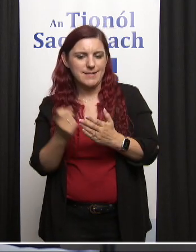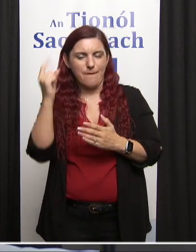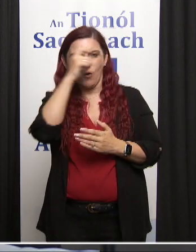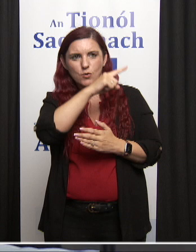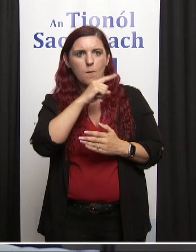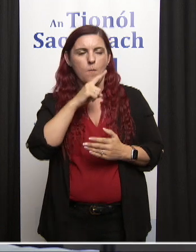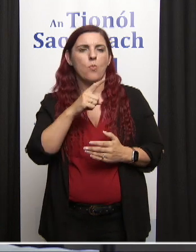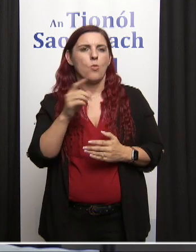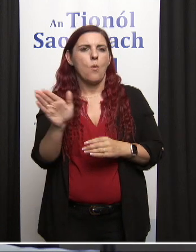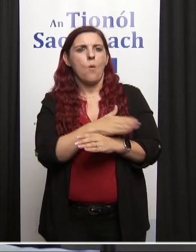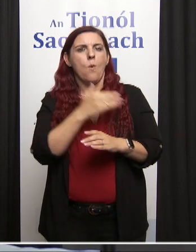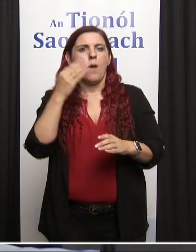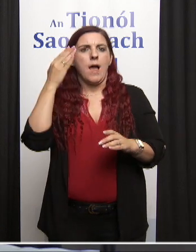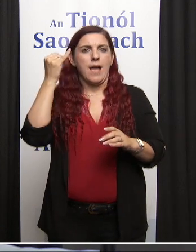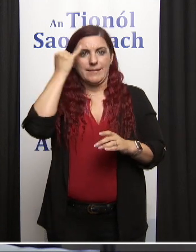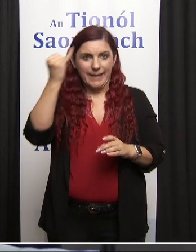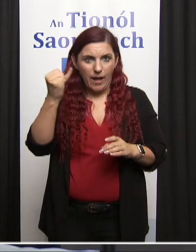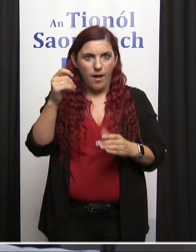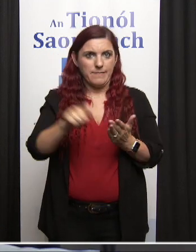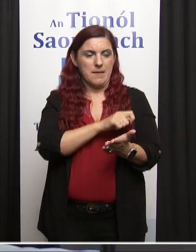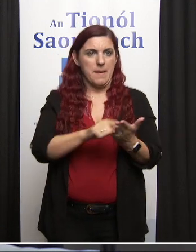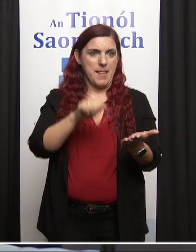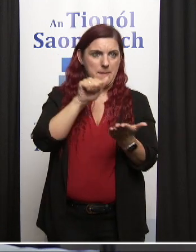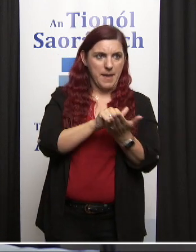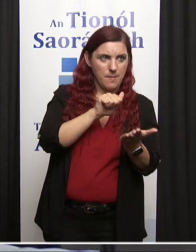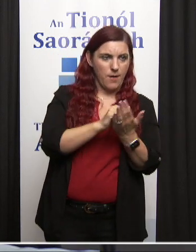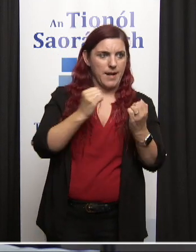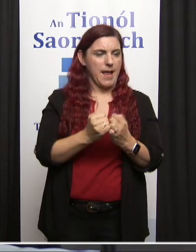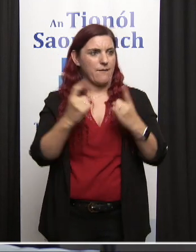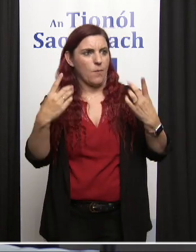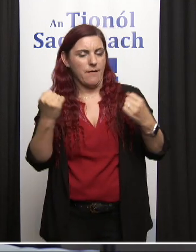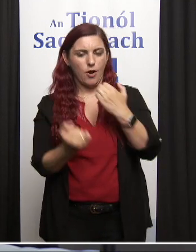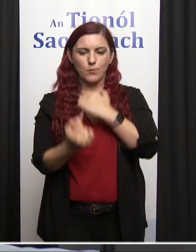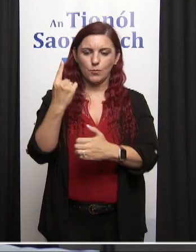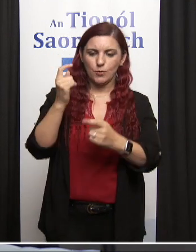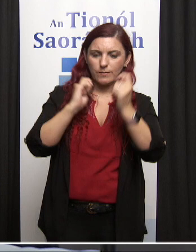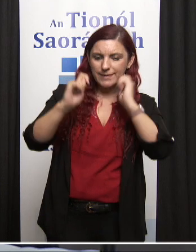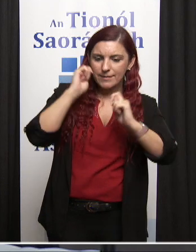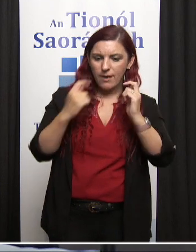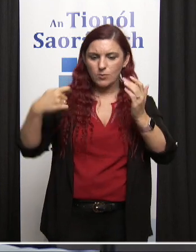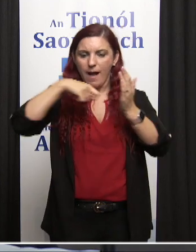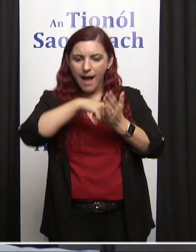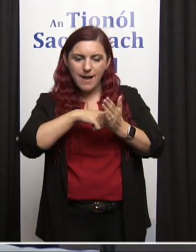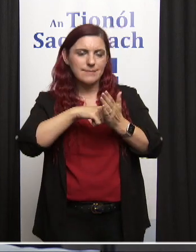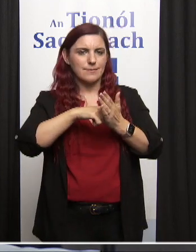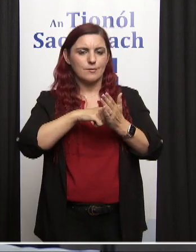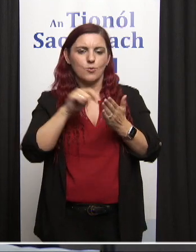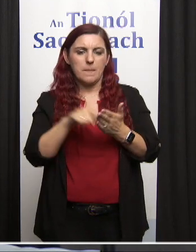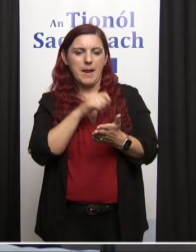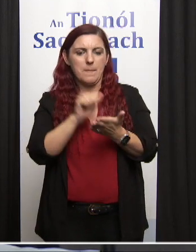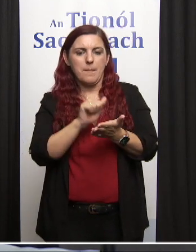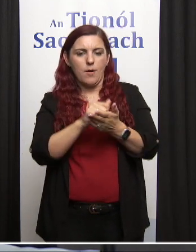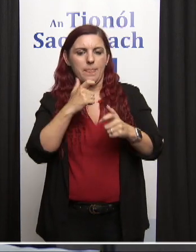difficult. The whole idea about the ballot paper and everybody having the opportunity to contribute to the ballot paper, that we will